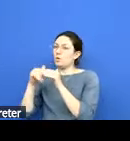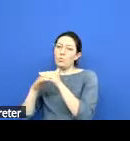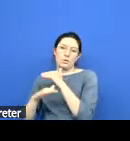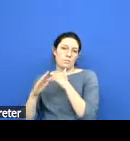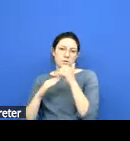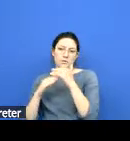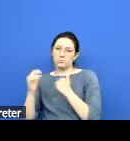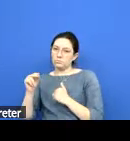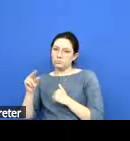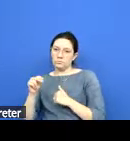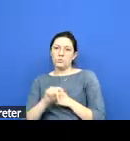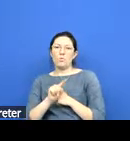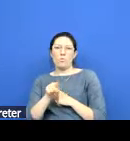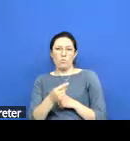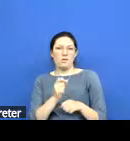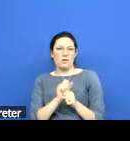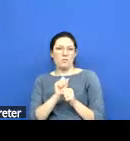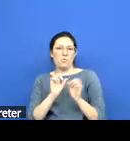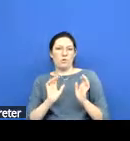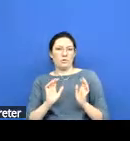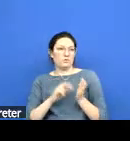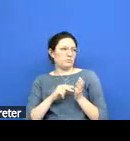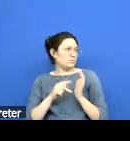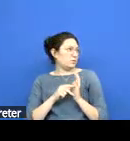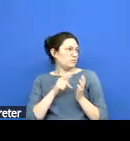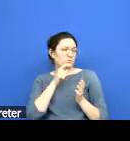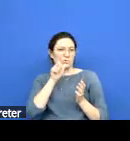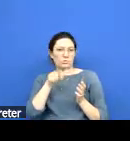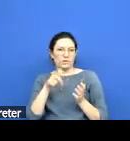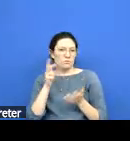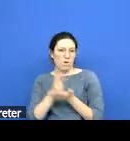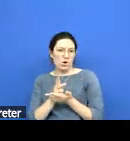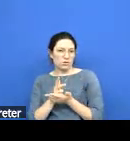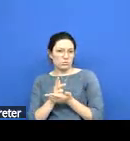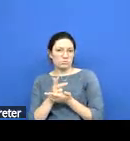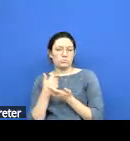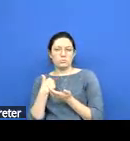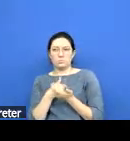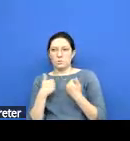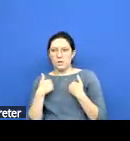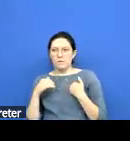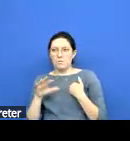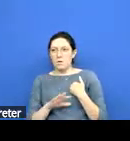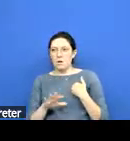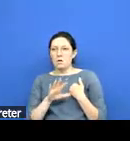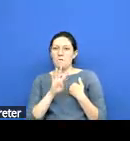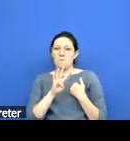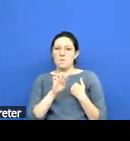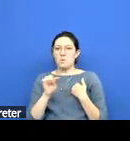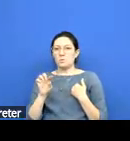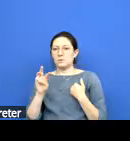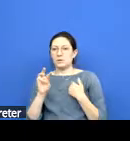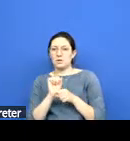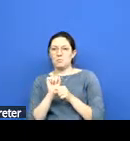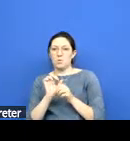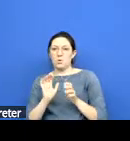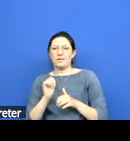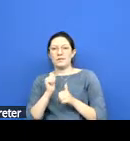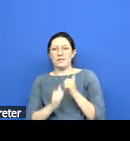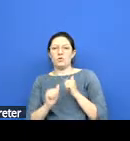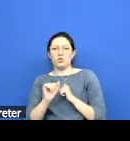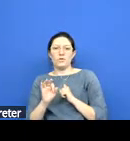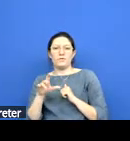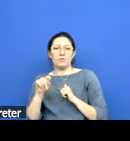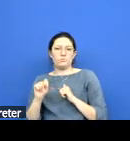there's really no need for parking. And we have about 4 to 6 employees that work per shift most